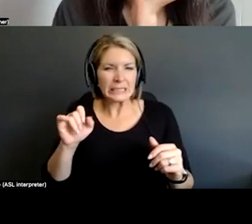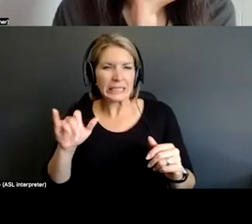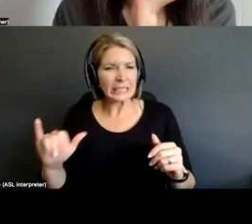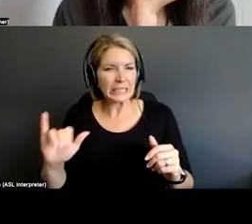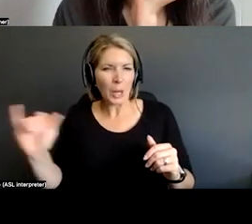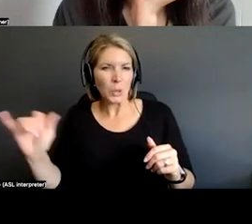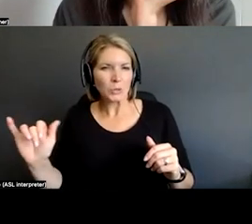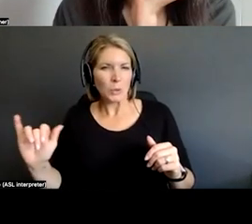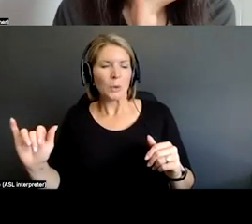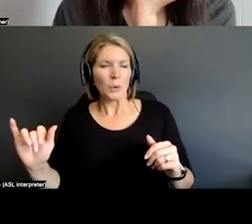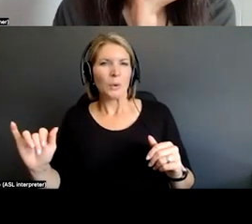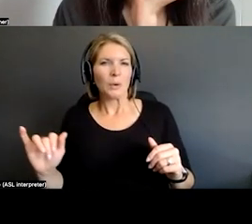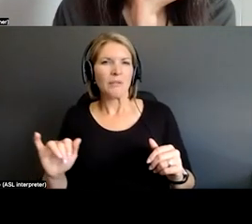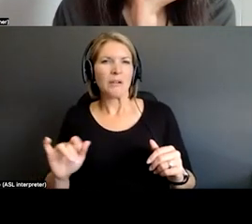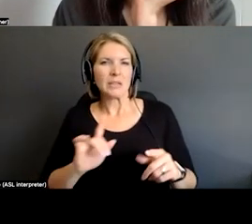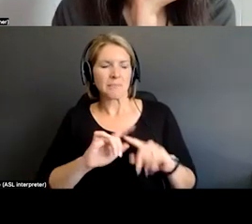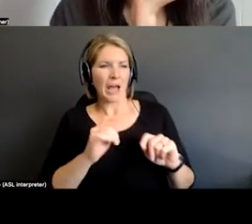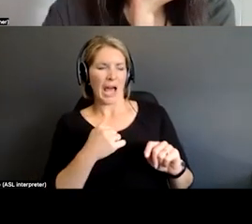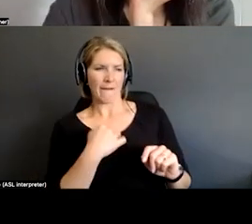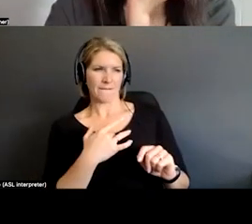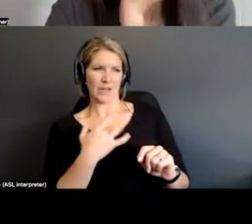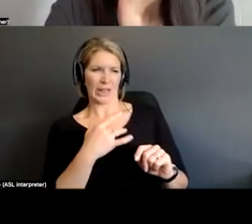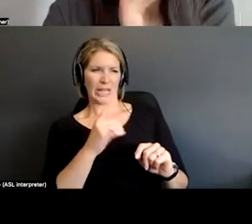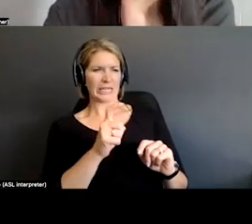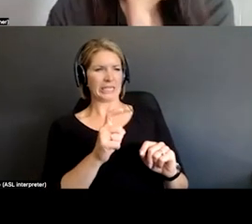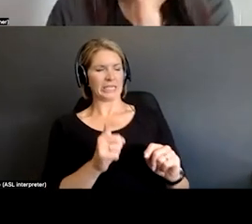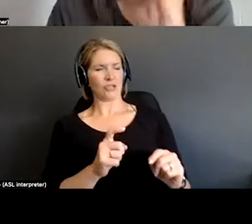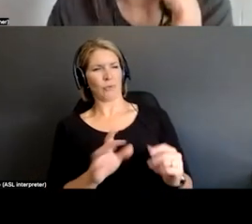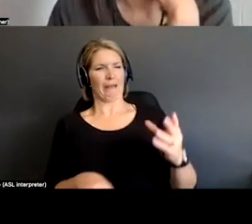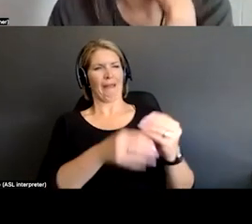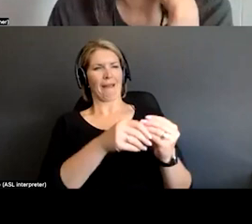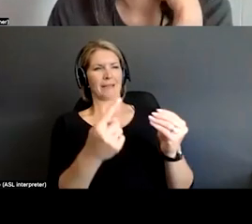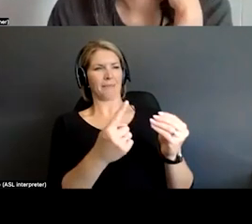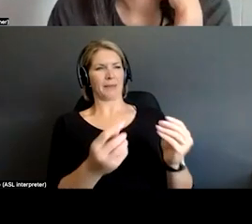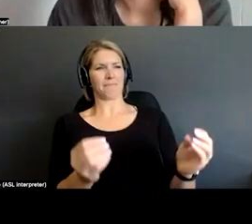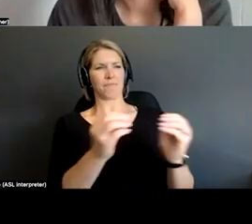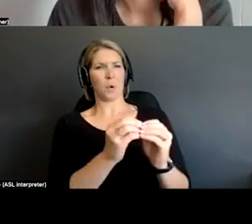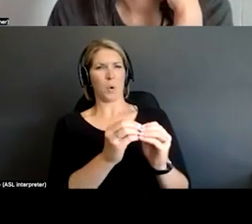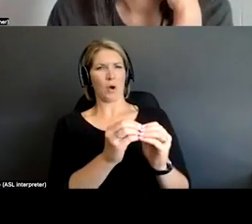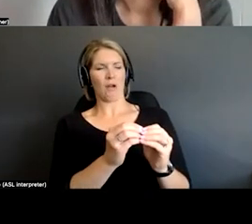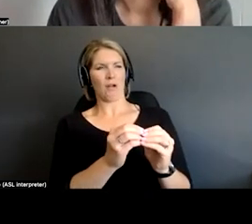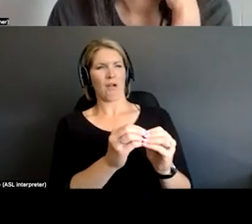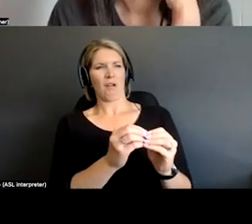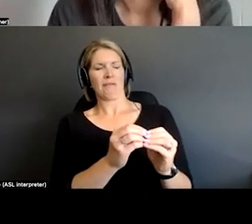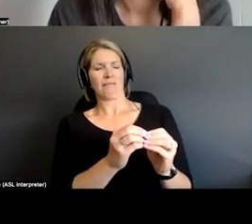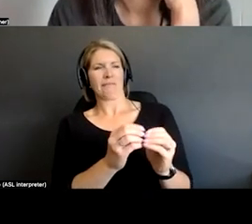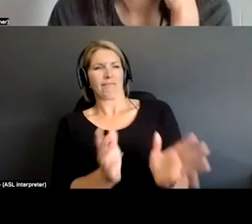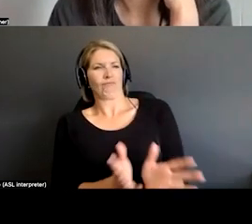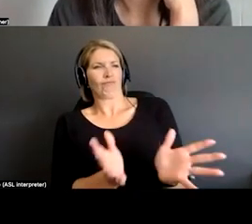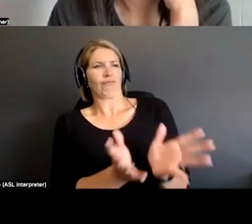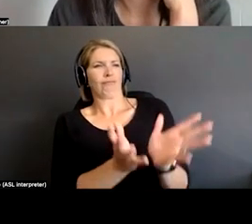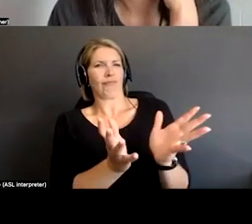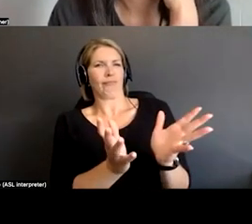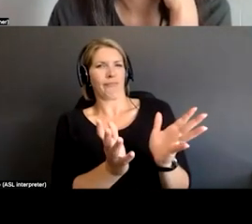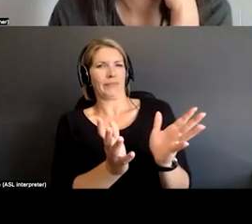kind of needed to do something that was more organic to make the title even fit in a way that didn't kind of crowd